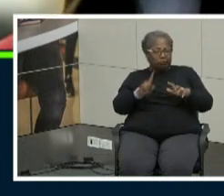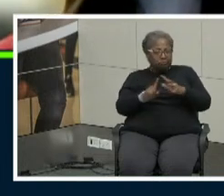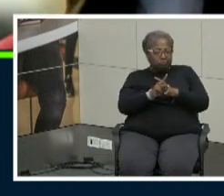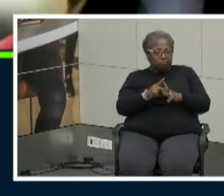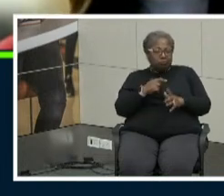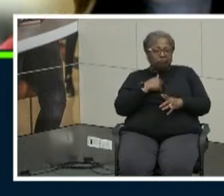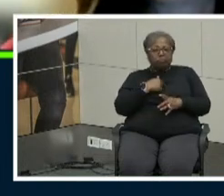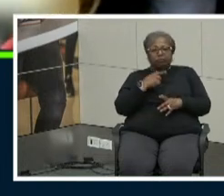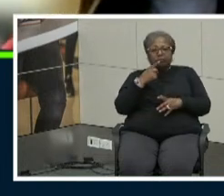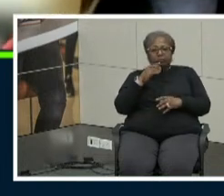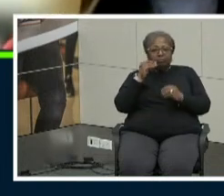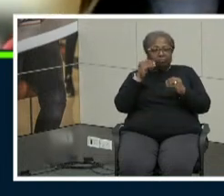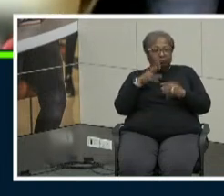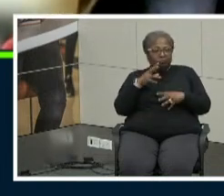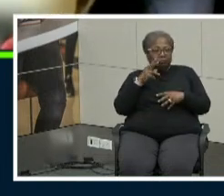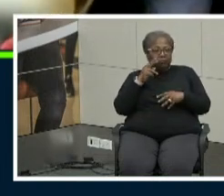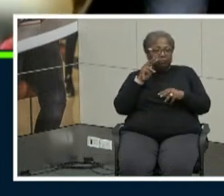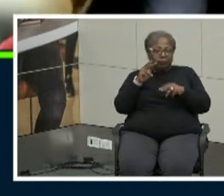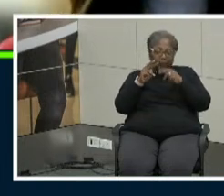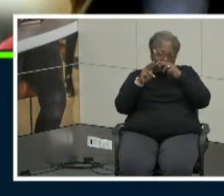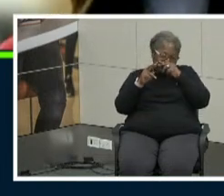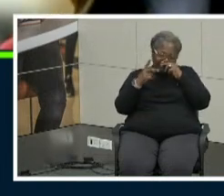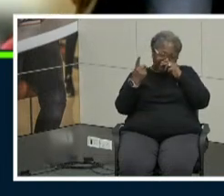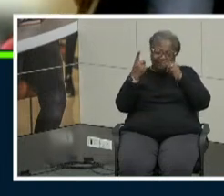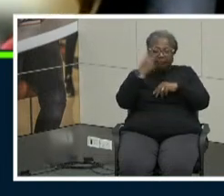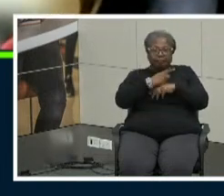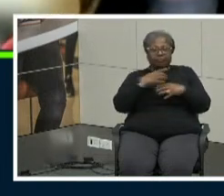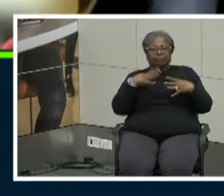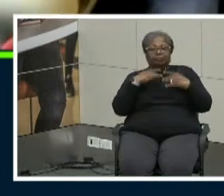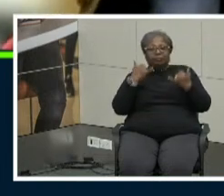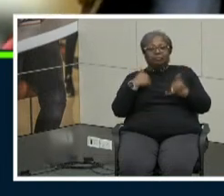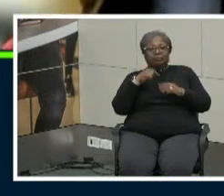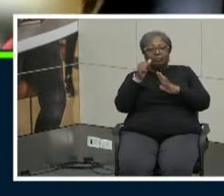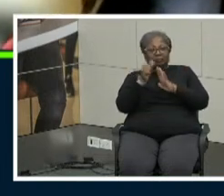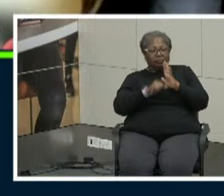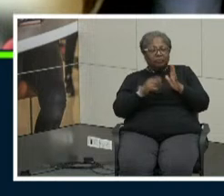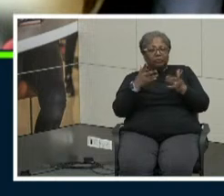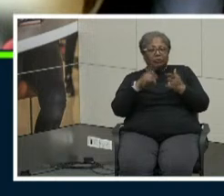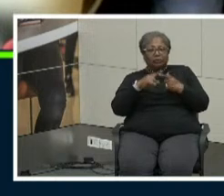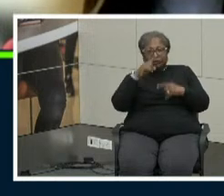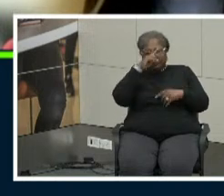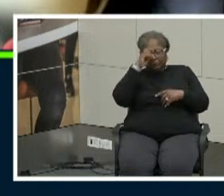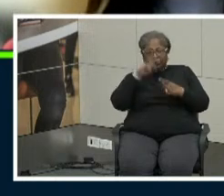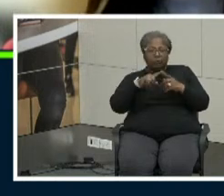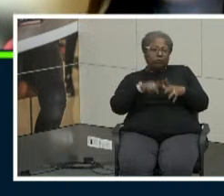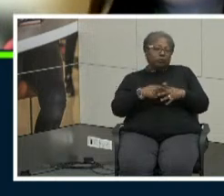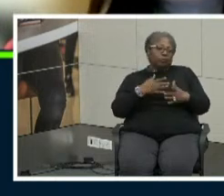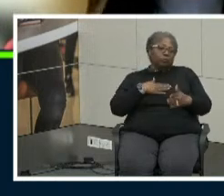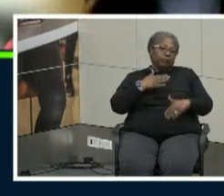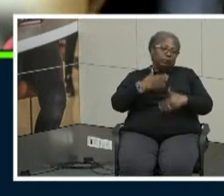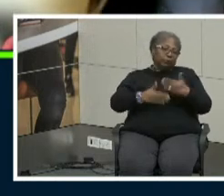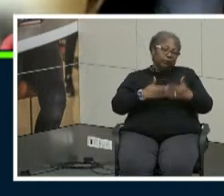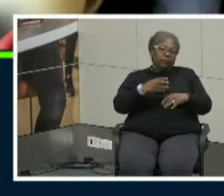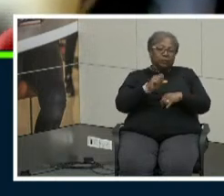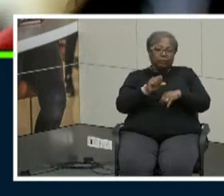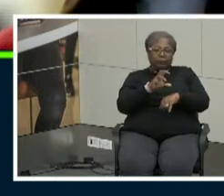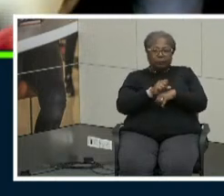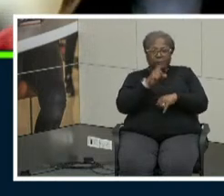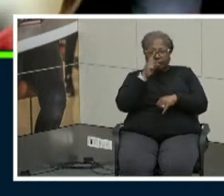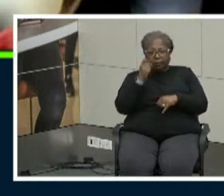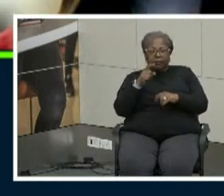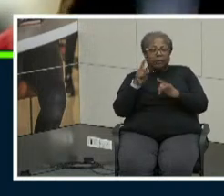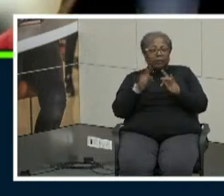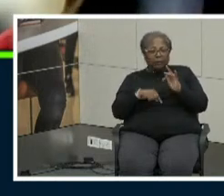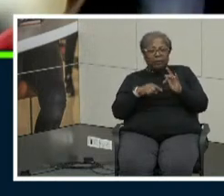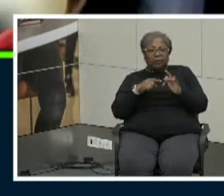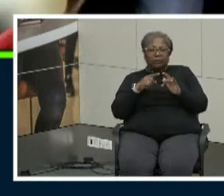there because the teacher looked down upon for needing a day off now I need surgery and have to wait until summer just to start my process and appointments because absences are